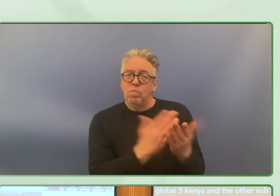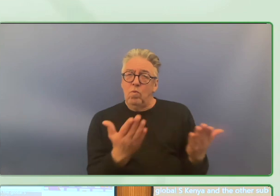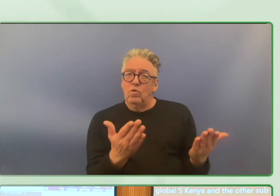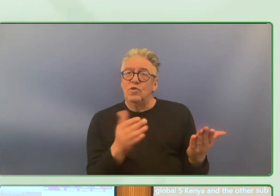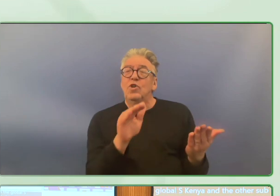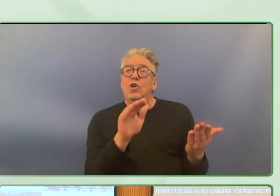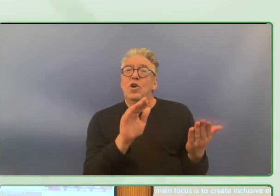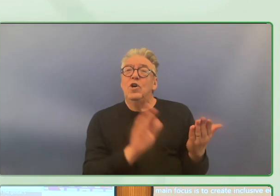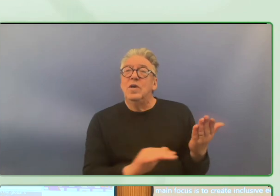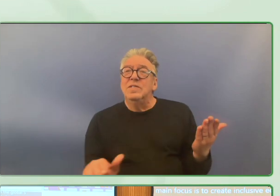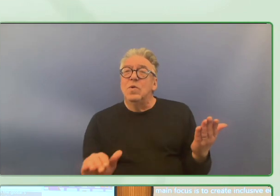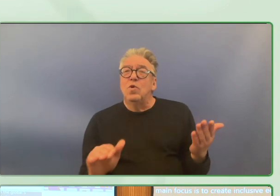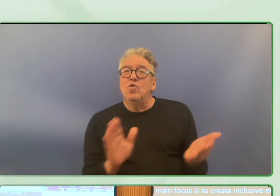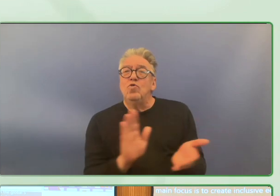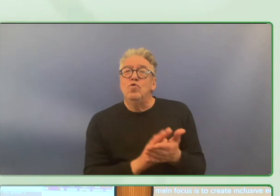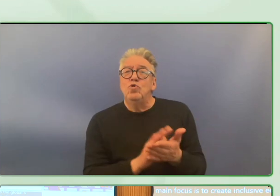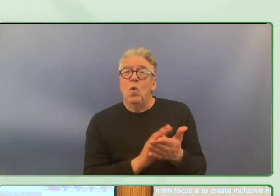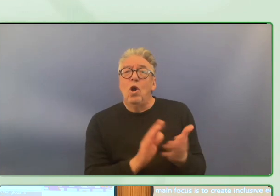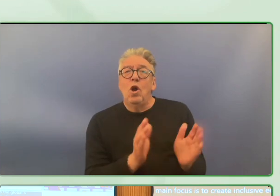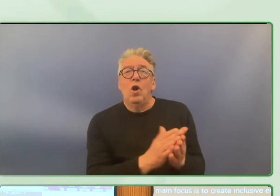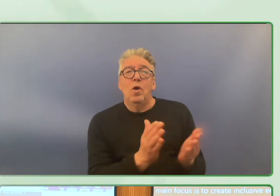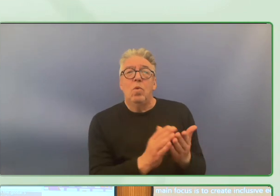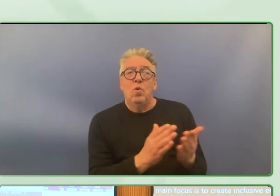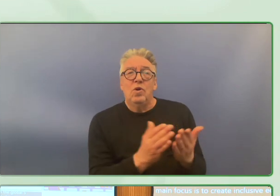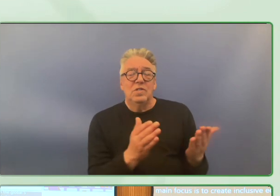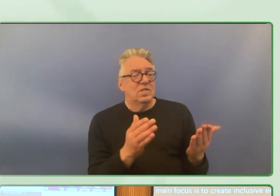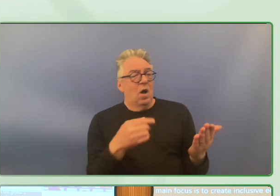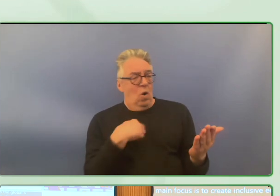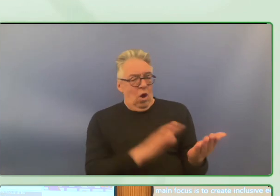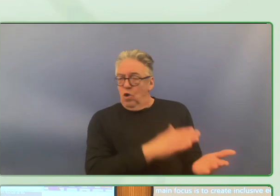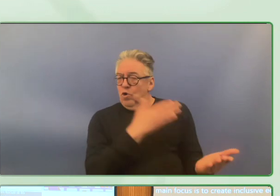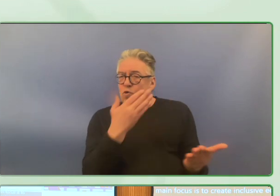them in ODB equipment for the blind learners.